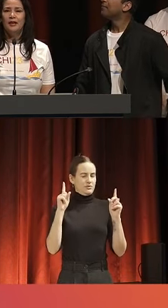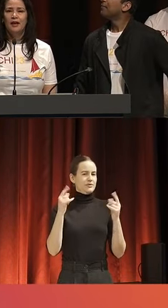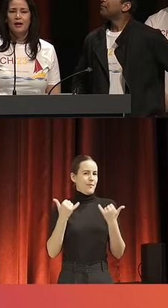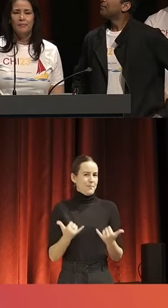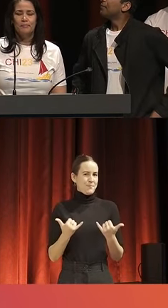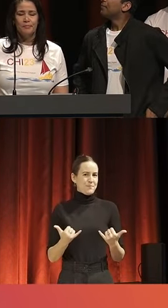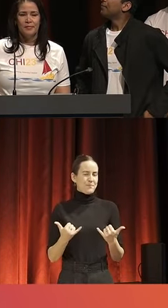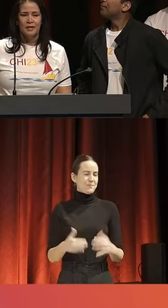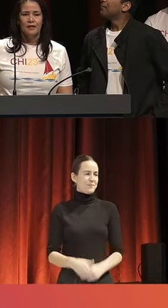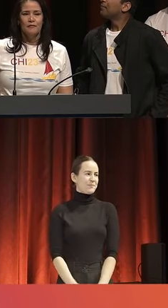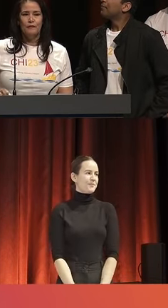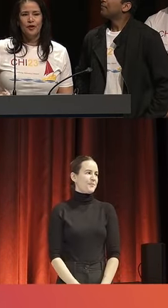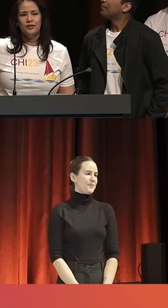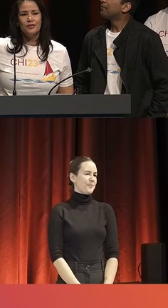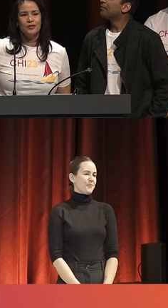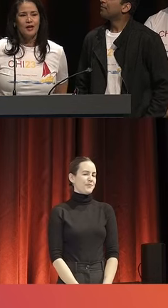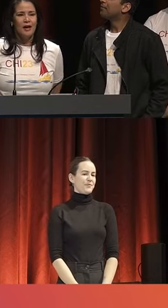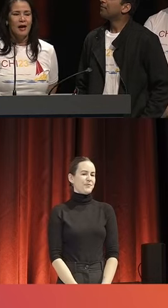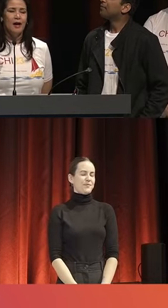the